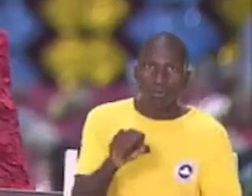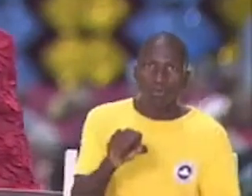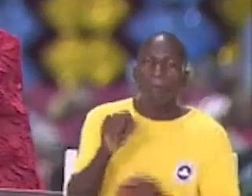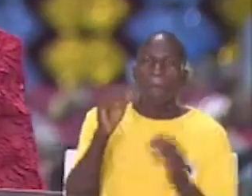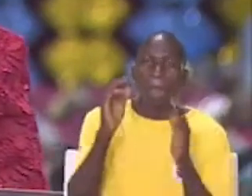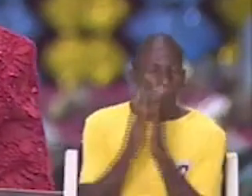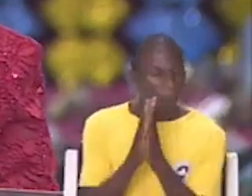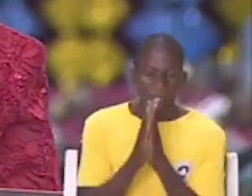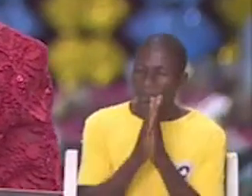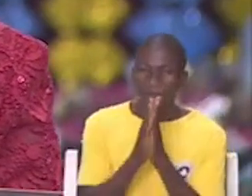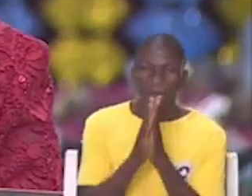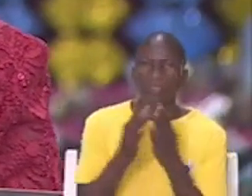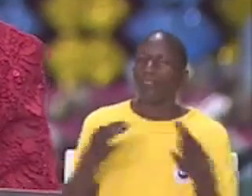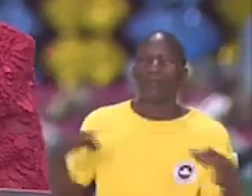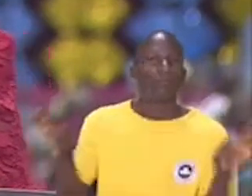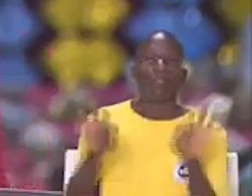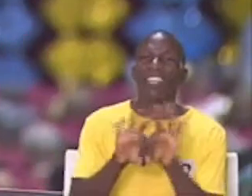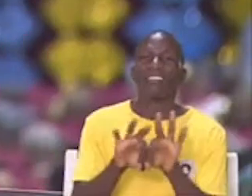pray,